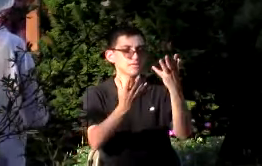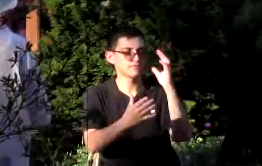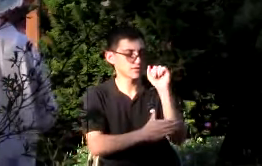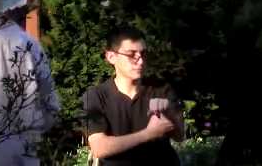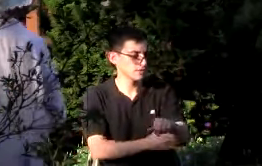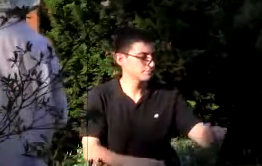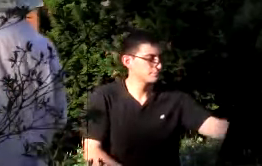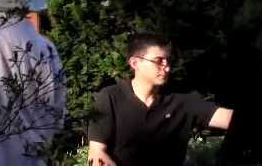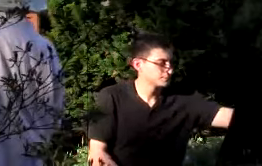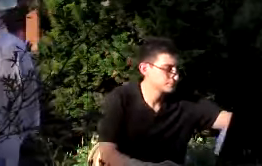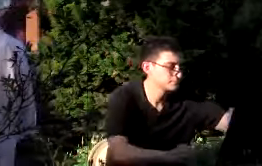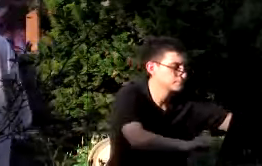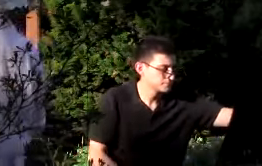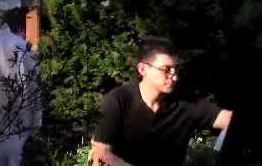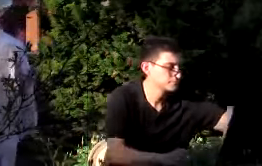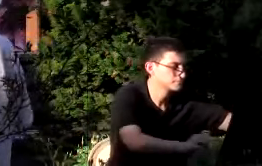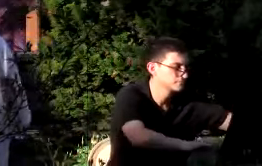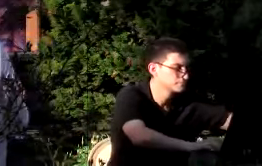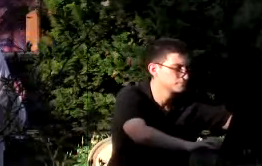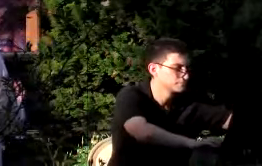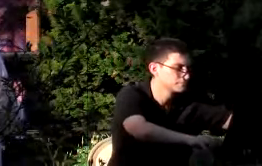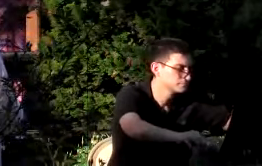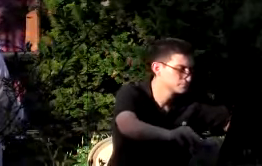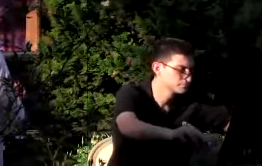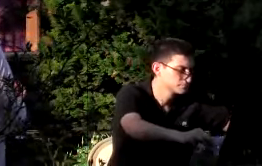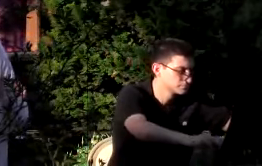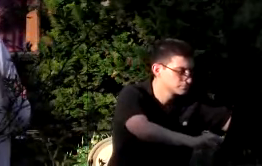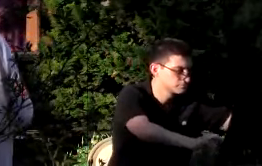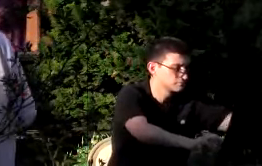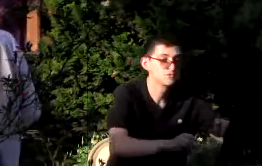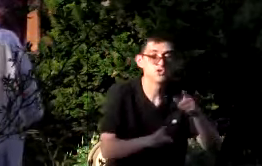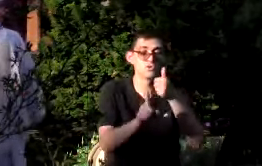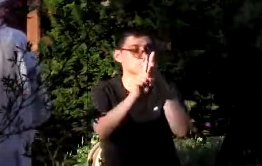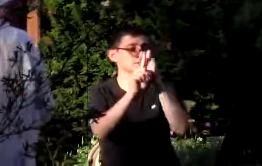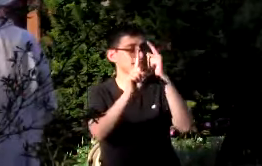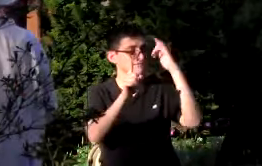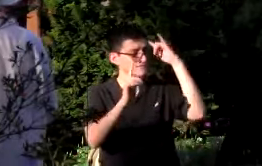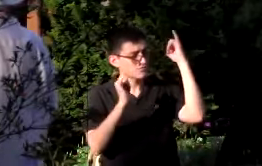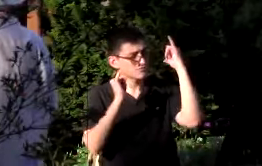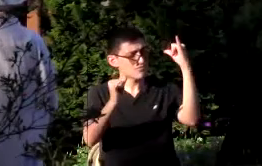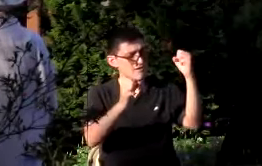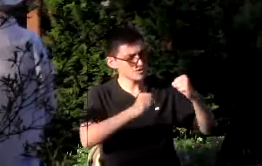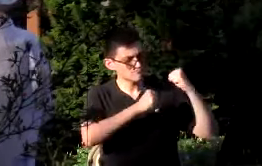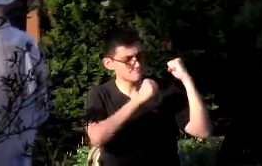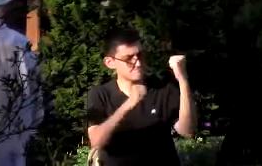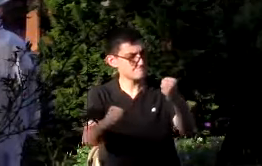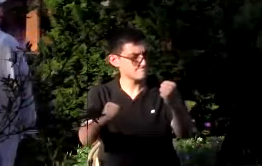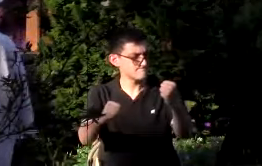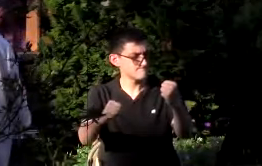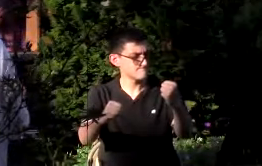le'olam Adonai, mechaye hakol, ata rav lehoshia,